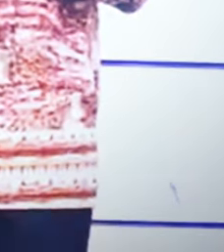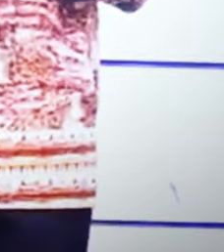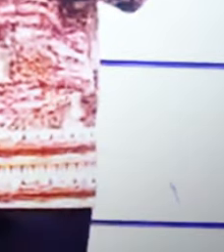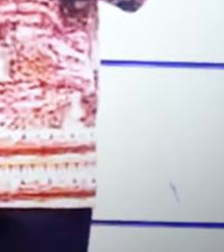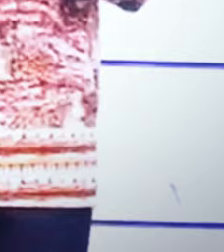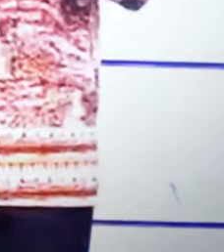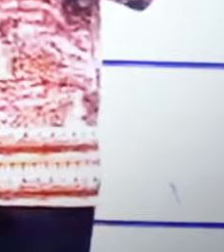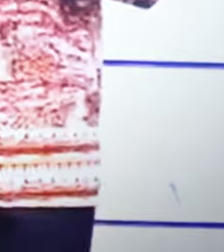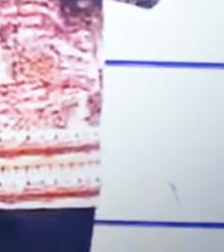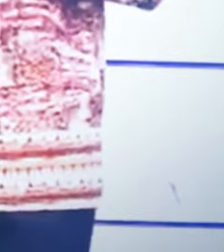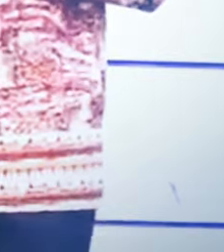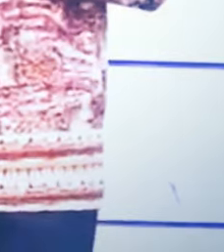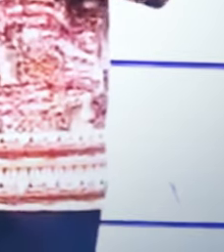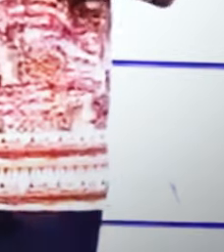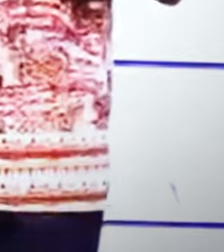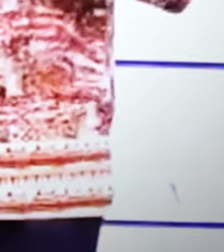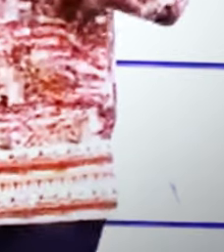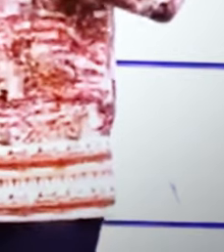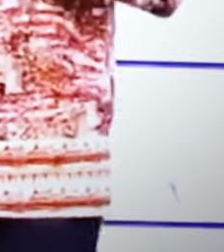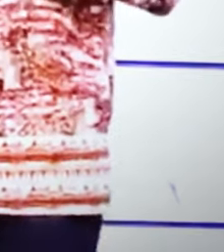bitter feelings.